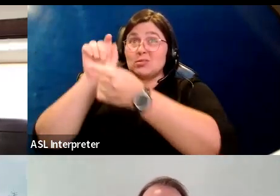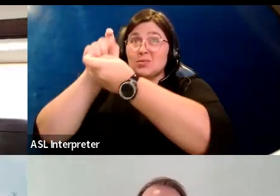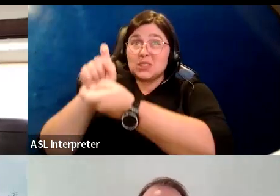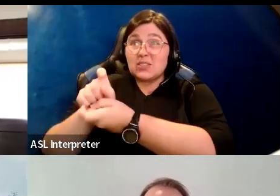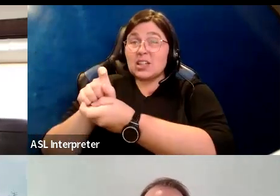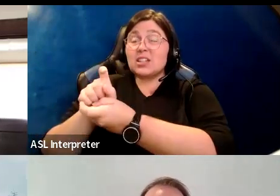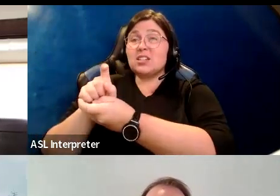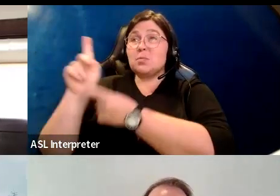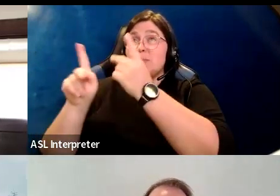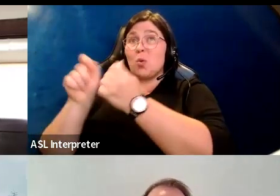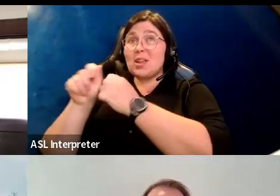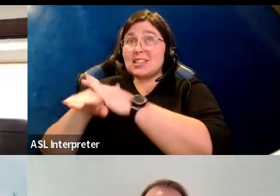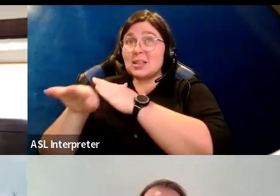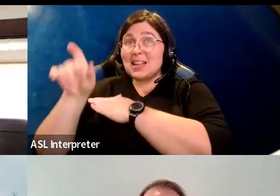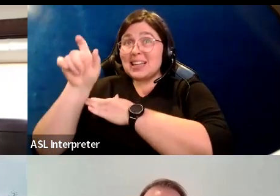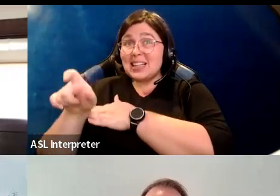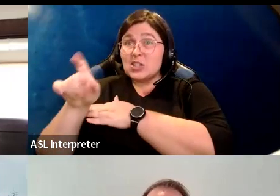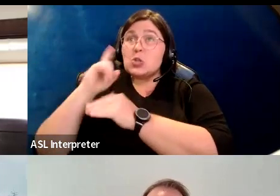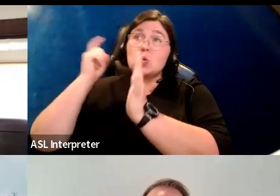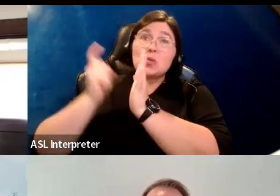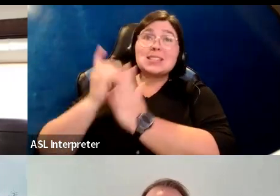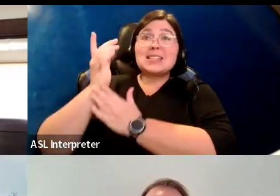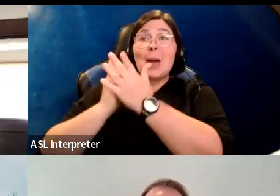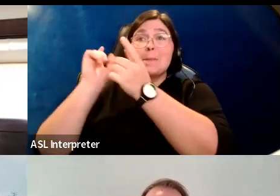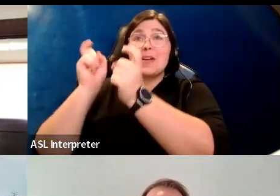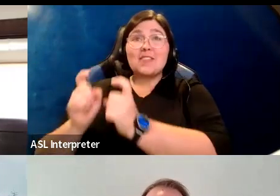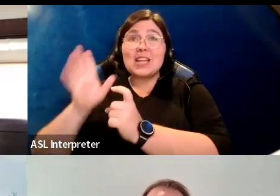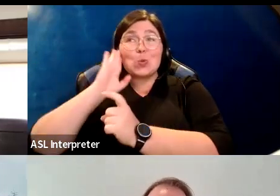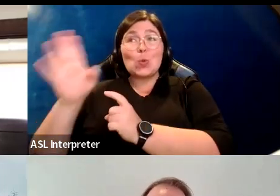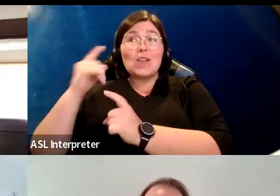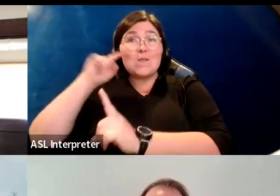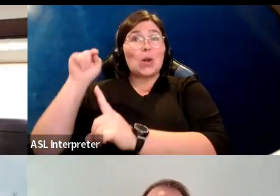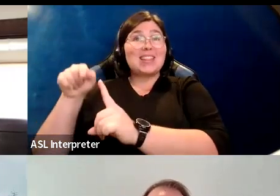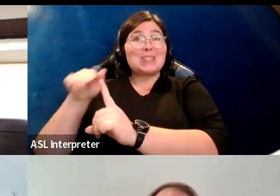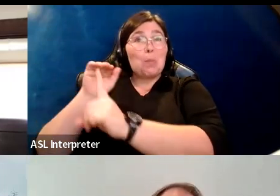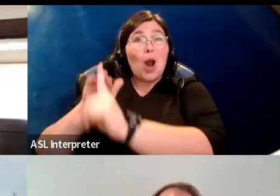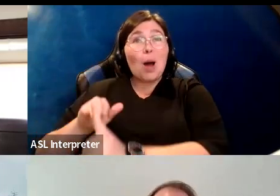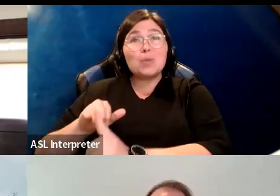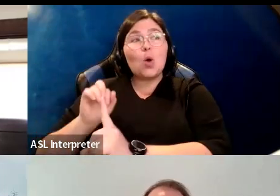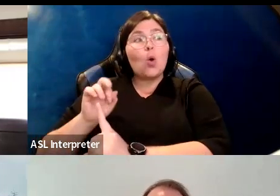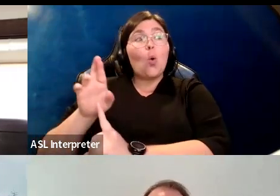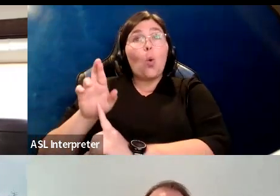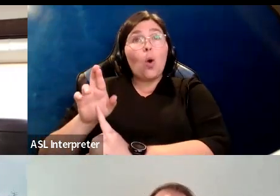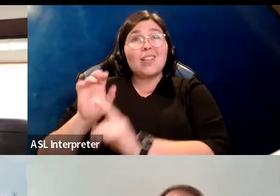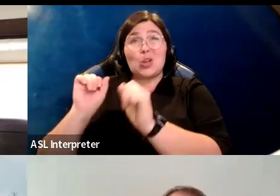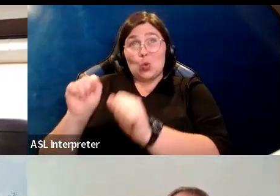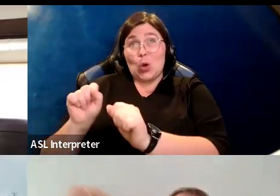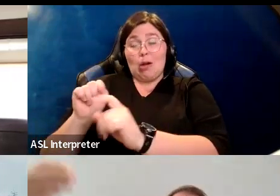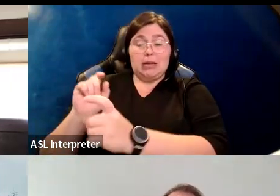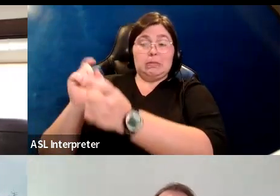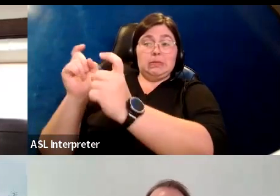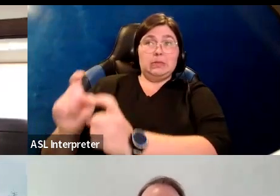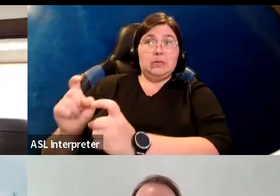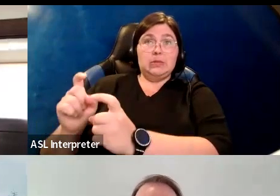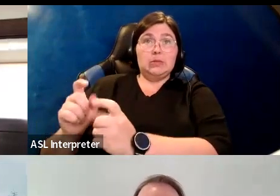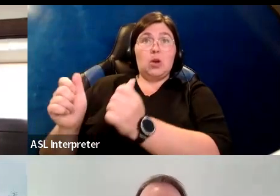accessibility needs. Are there like modifications that you would make to the prompts, or like that you could make to the prompts that would